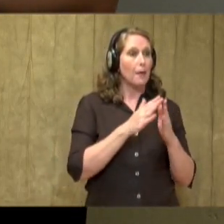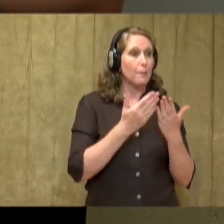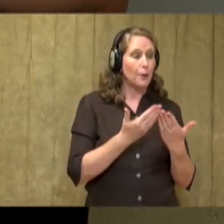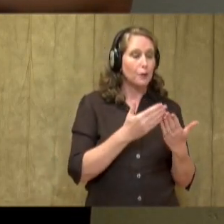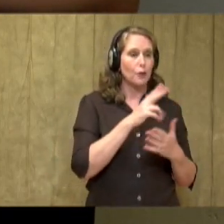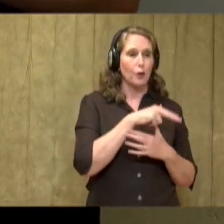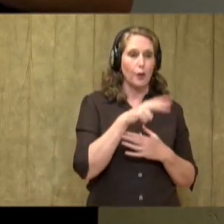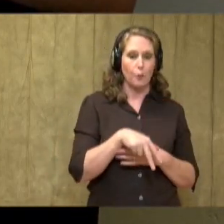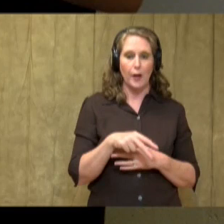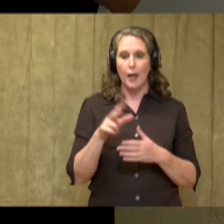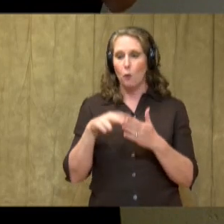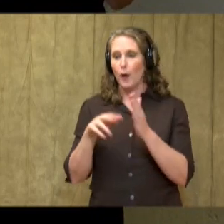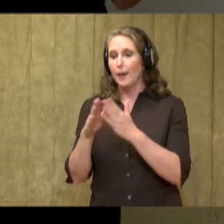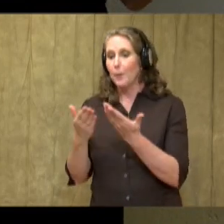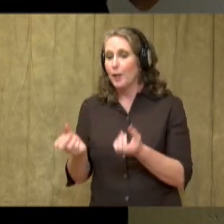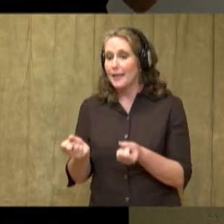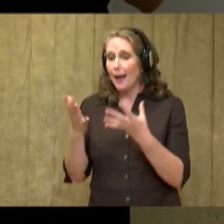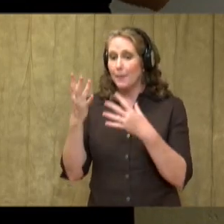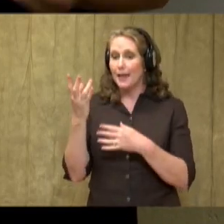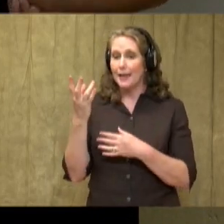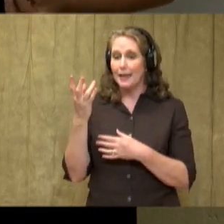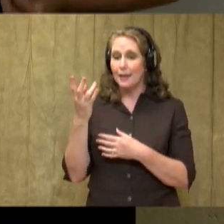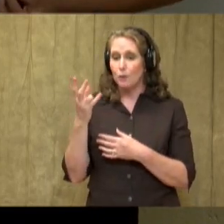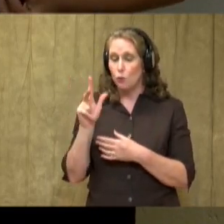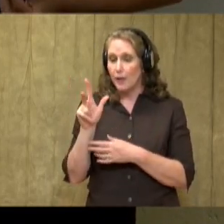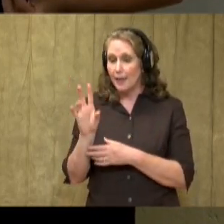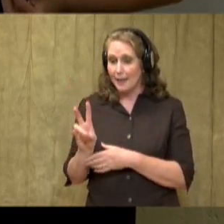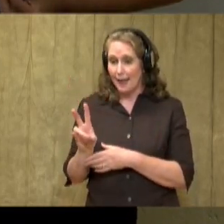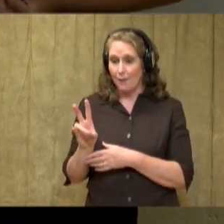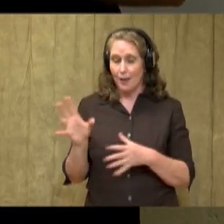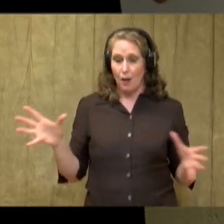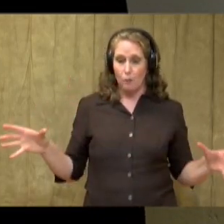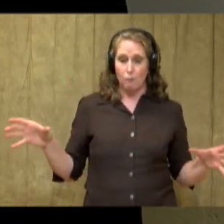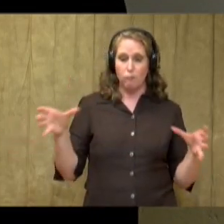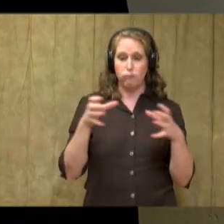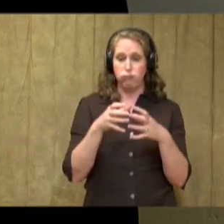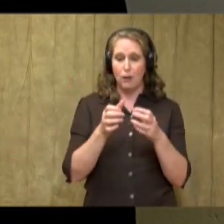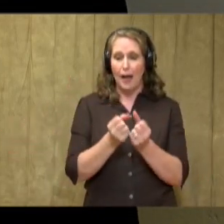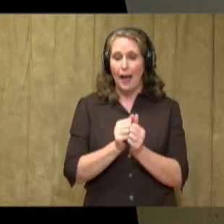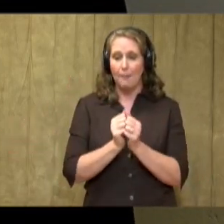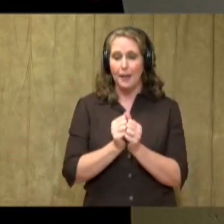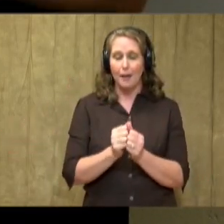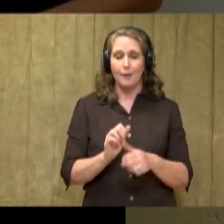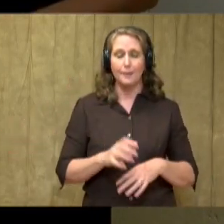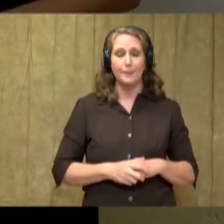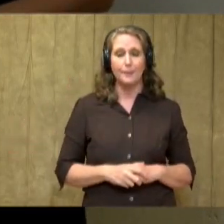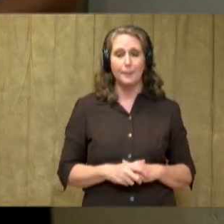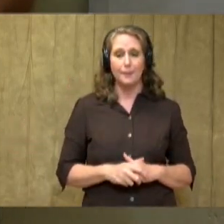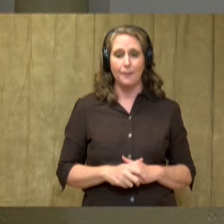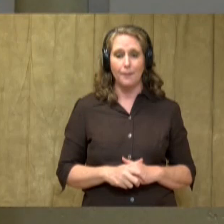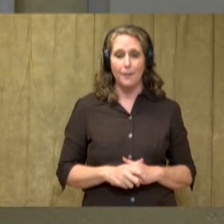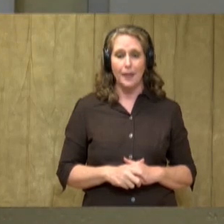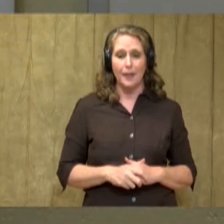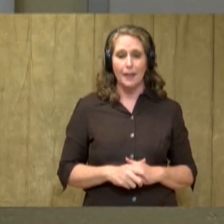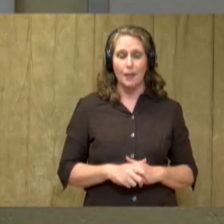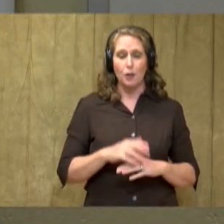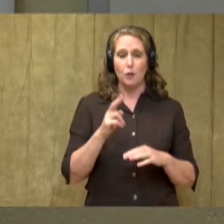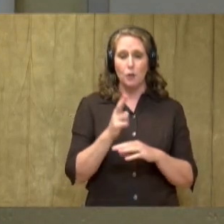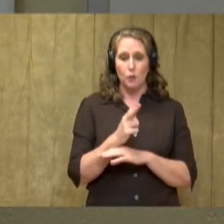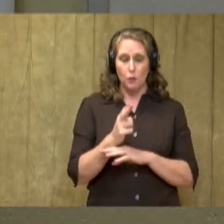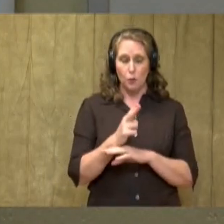27 reading books. What is the total number of books? We're having a group, bring them together. We're going to use